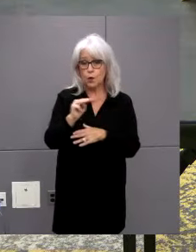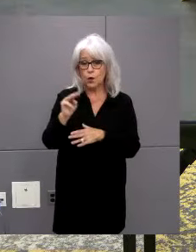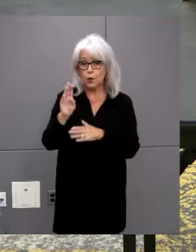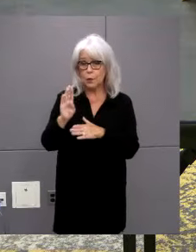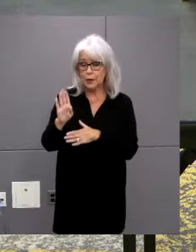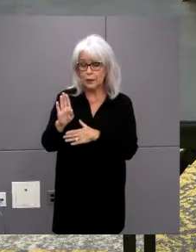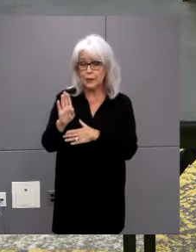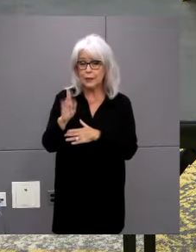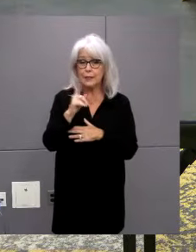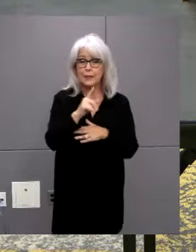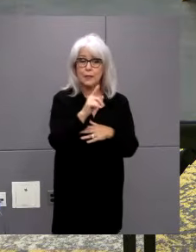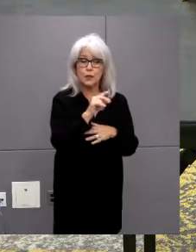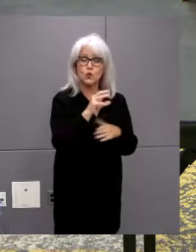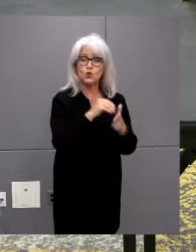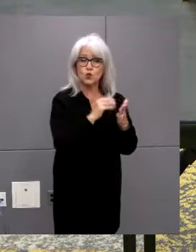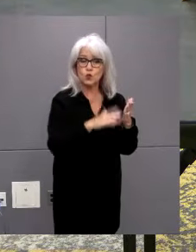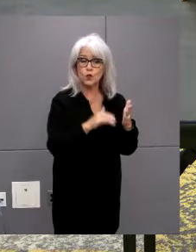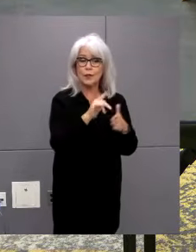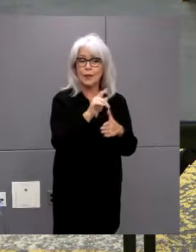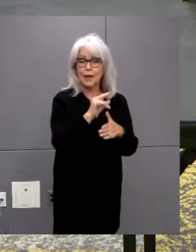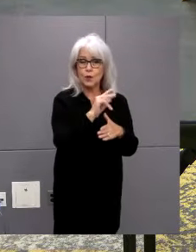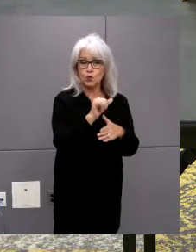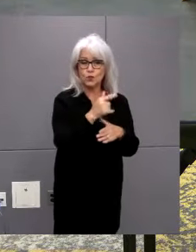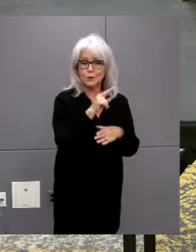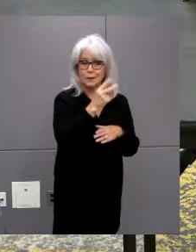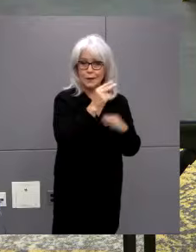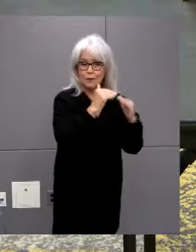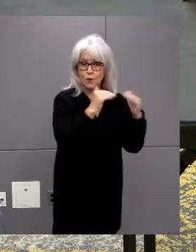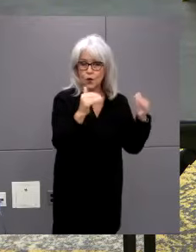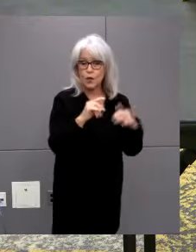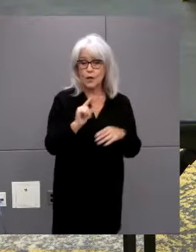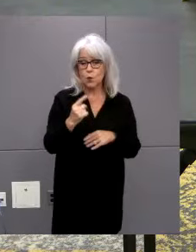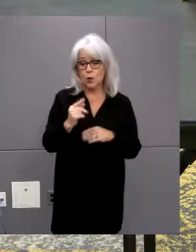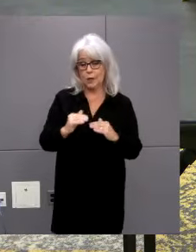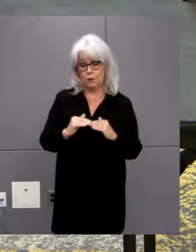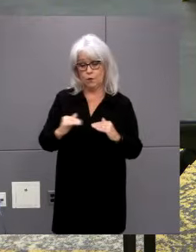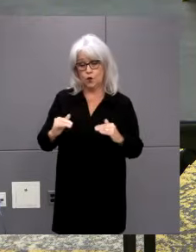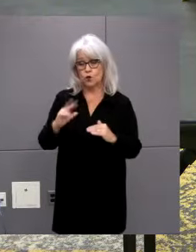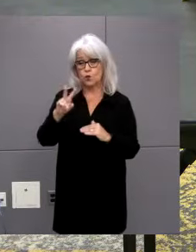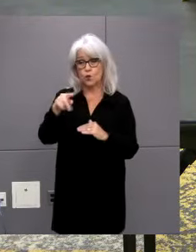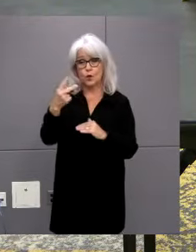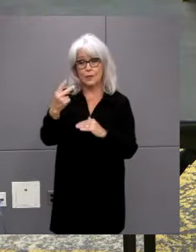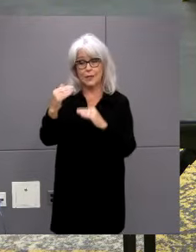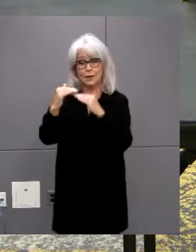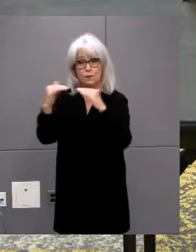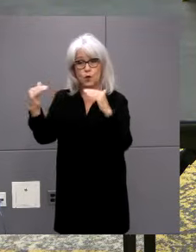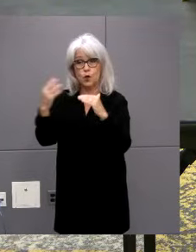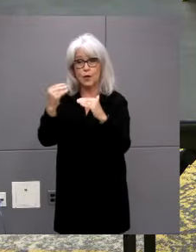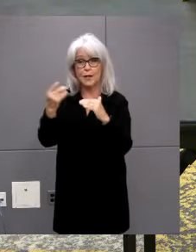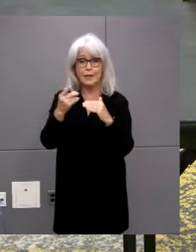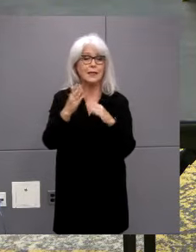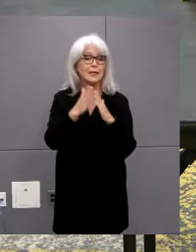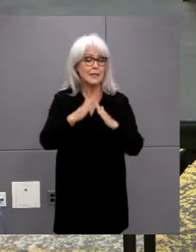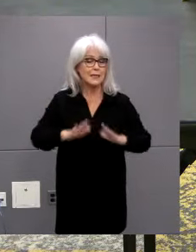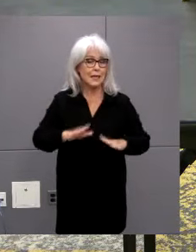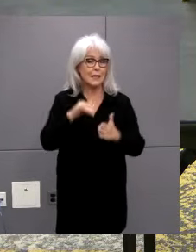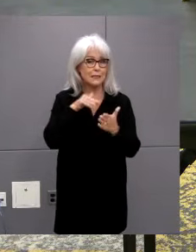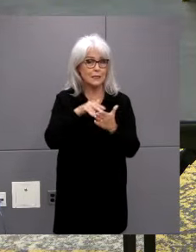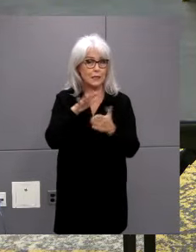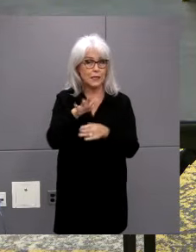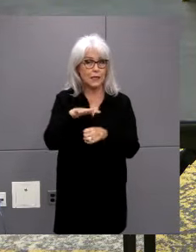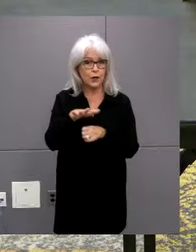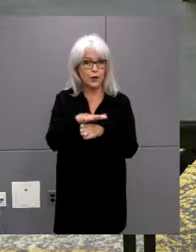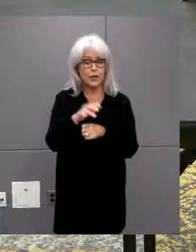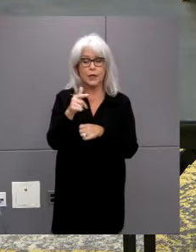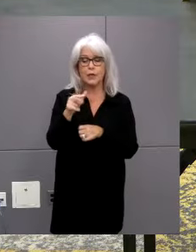lounge on the 2nd floor. In the library, 1 on the 1st floor, 1 on the 2nd floor. In the silent study area. At